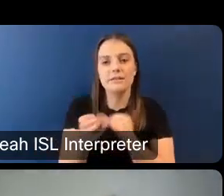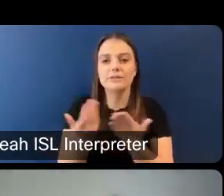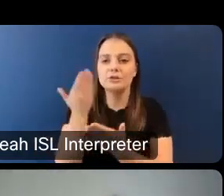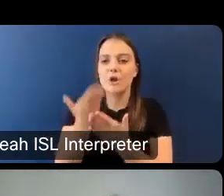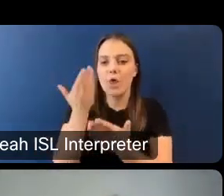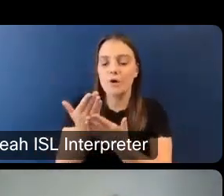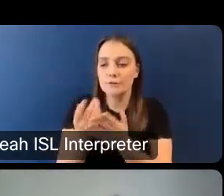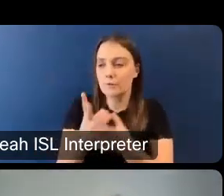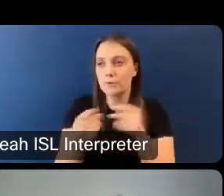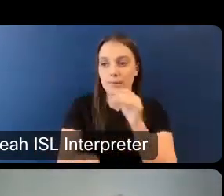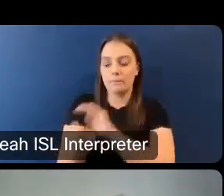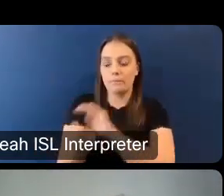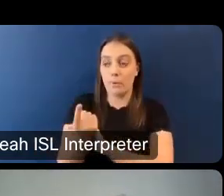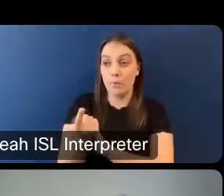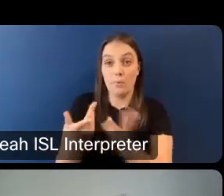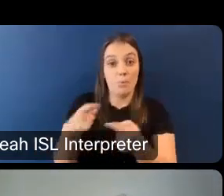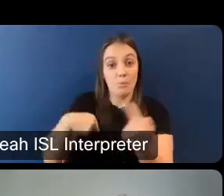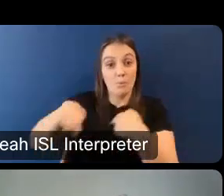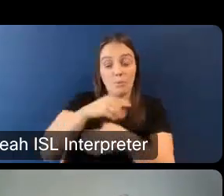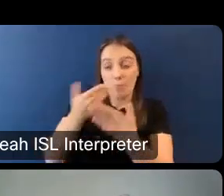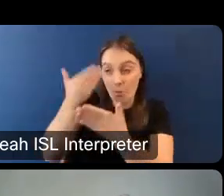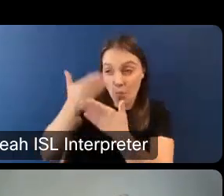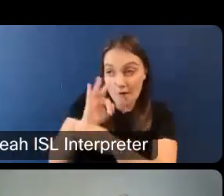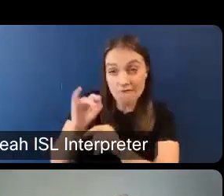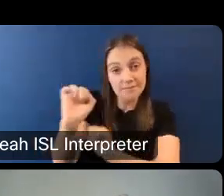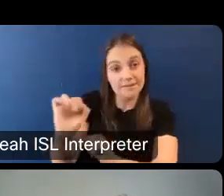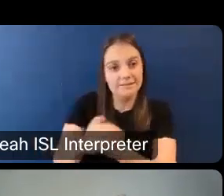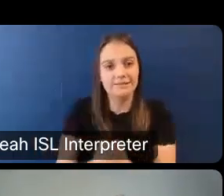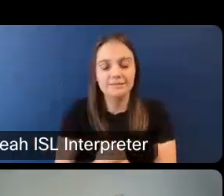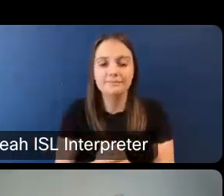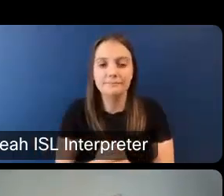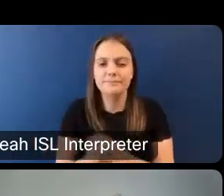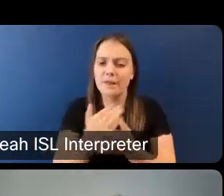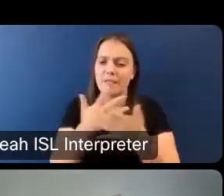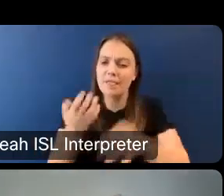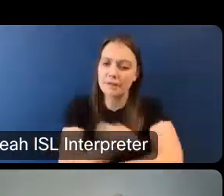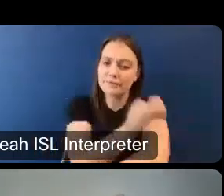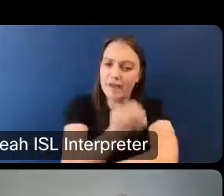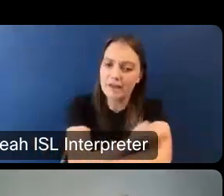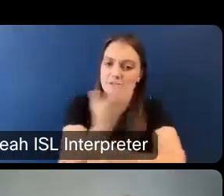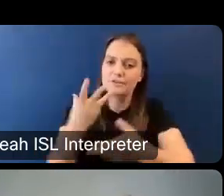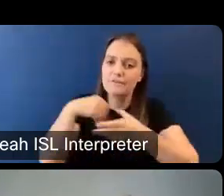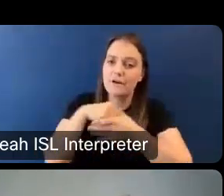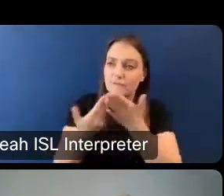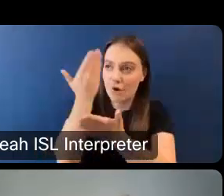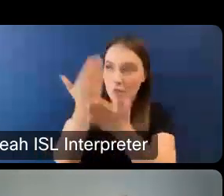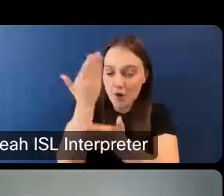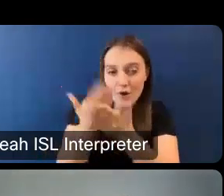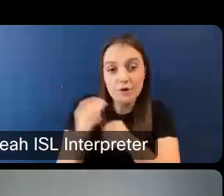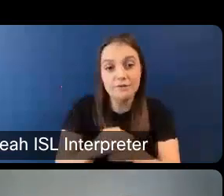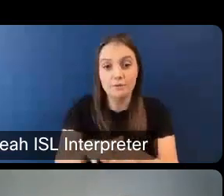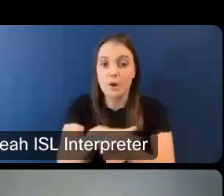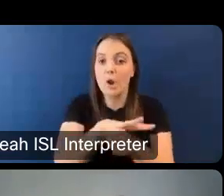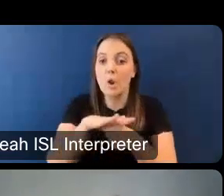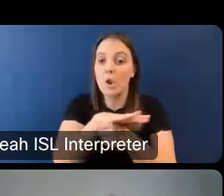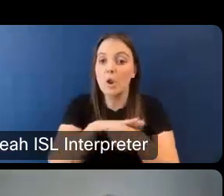know that our staff, and there's a lot of energy put into learning from incidents, so even at a local level,